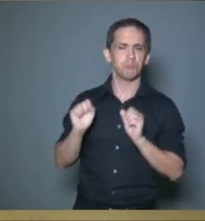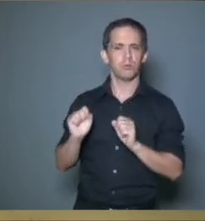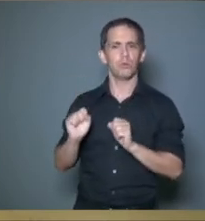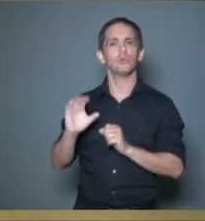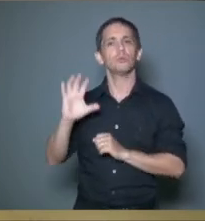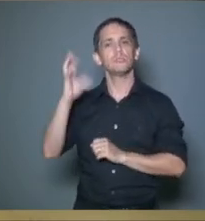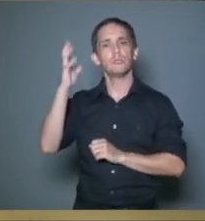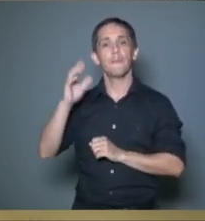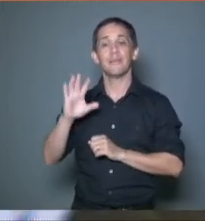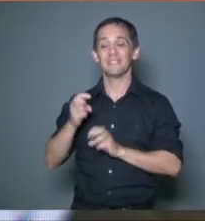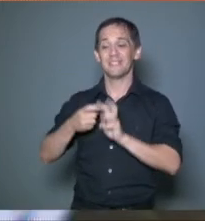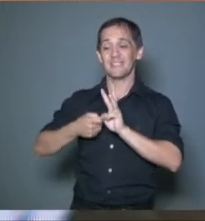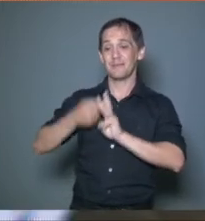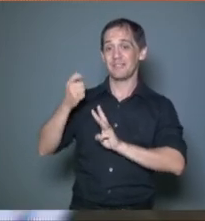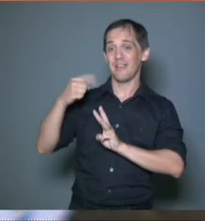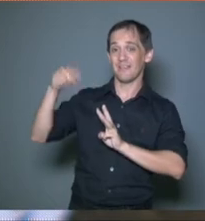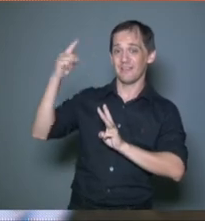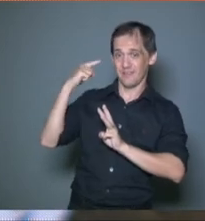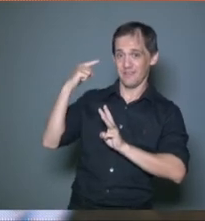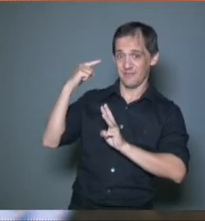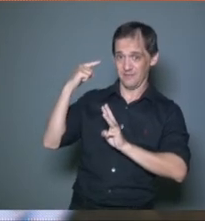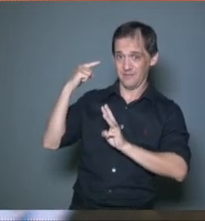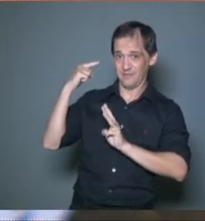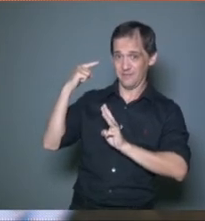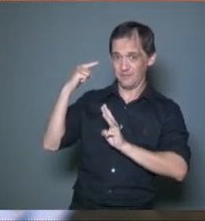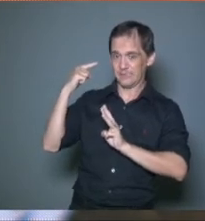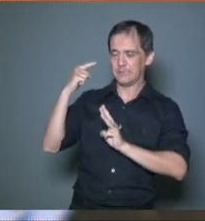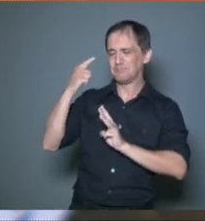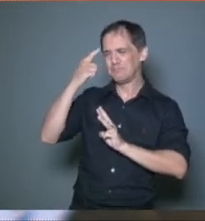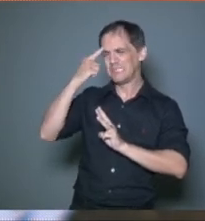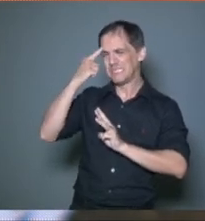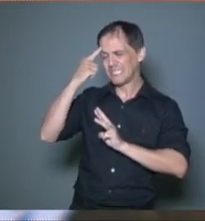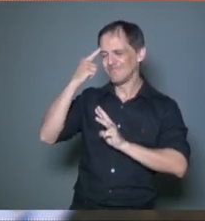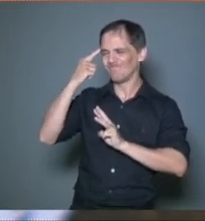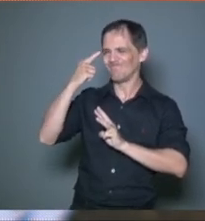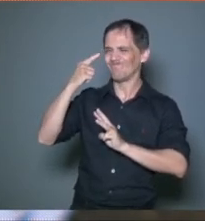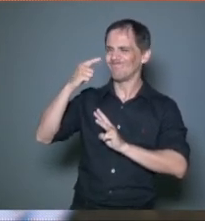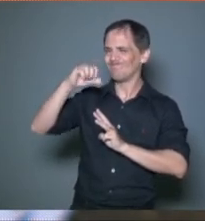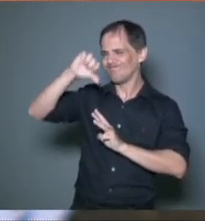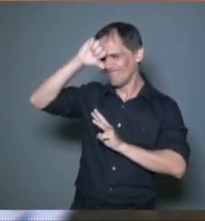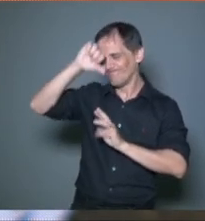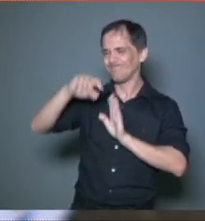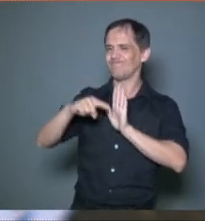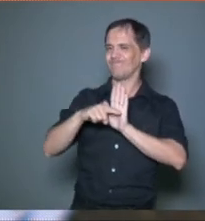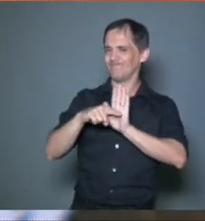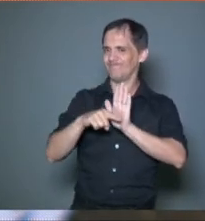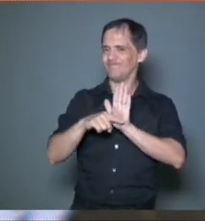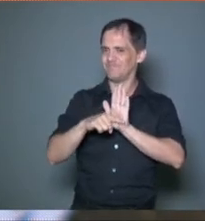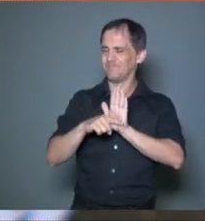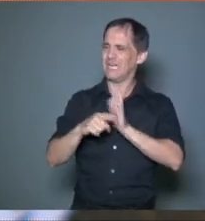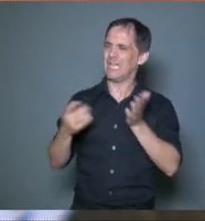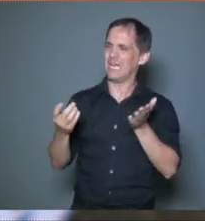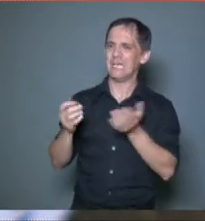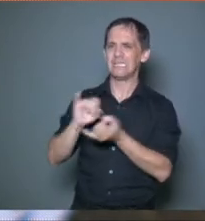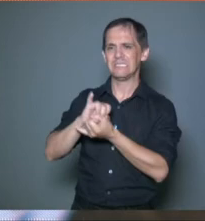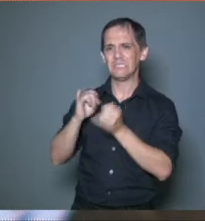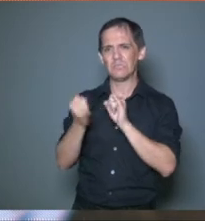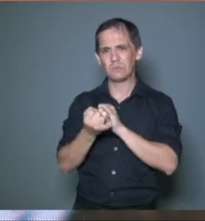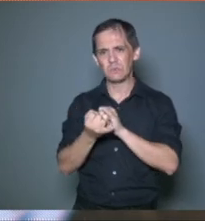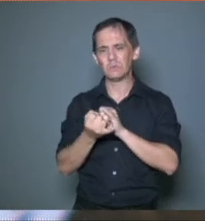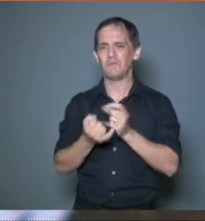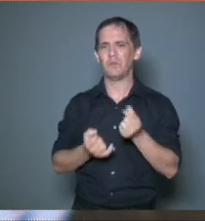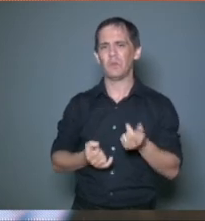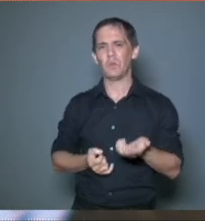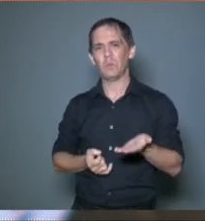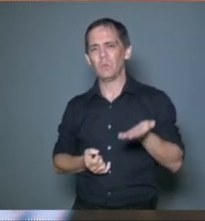but this is what we think will happen. 3 months ago, we were more pessimistic. We thought that